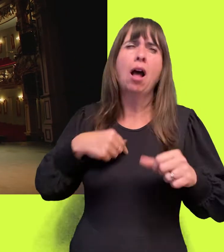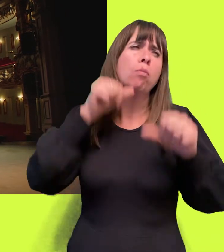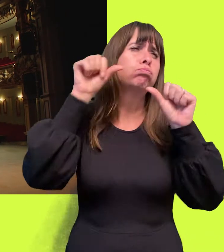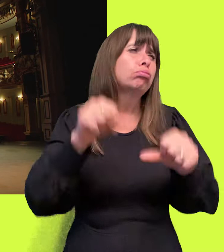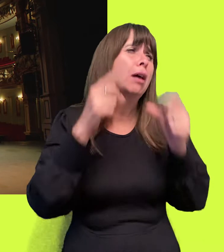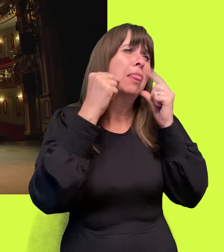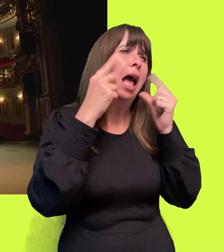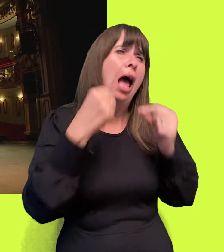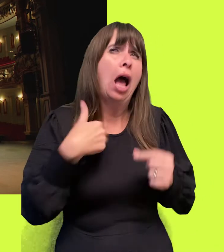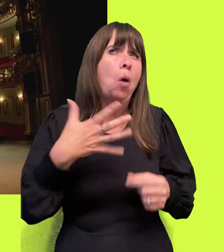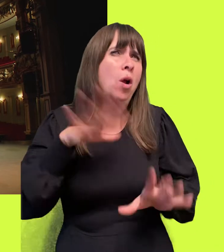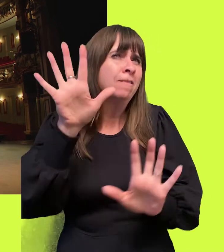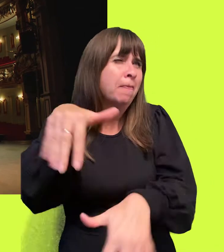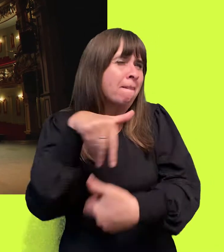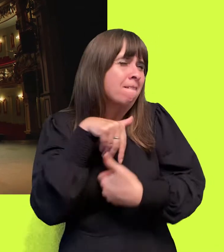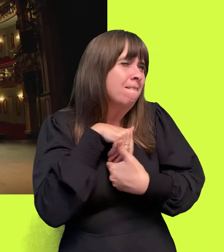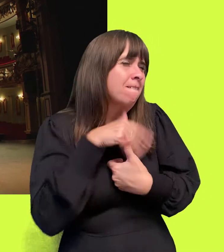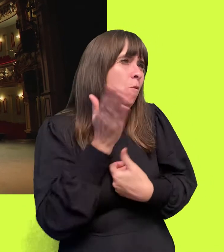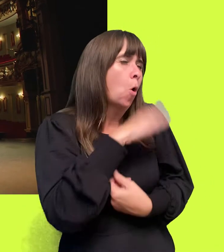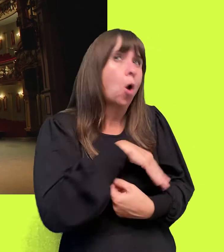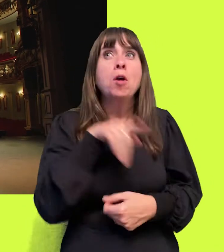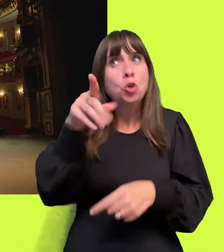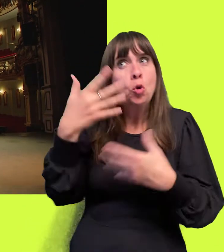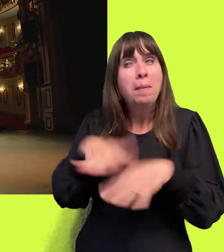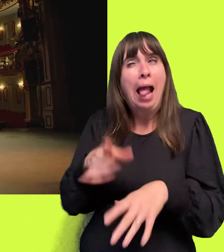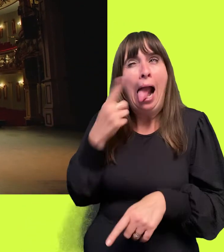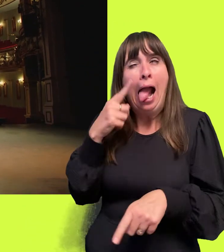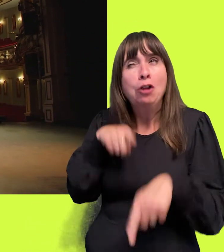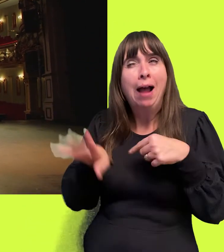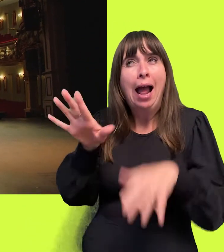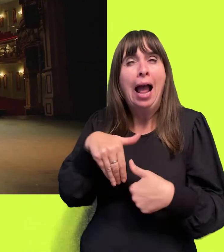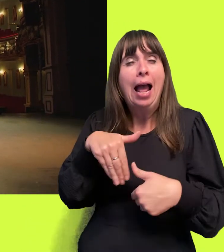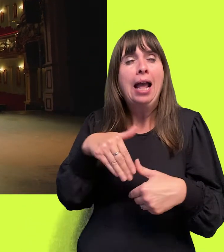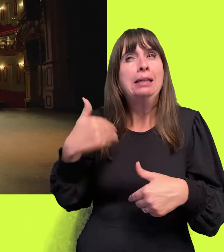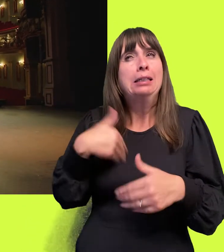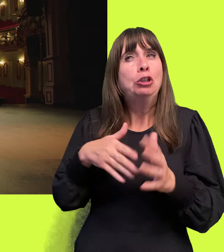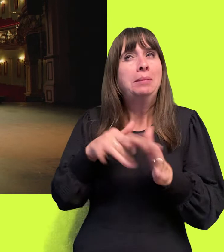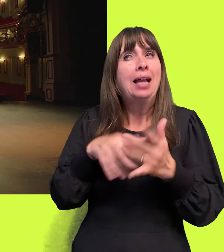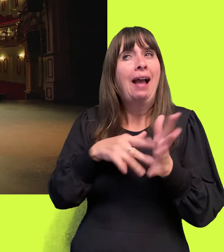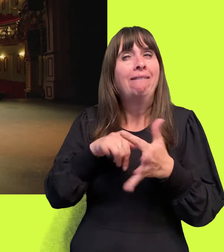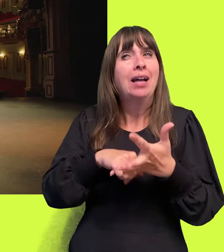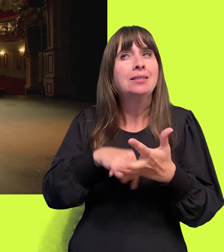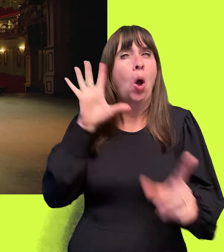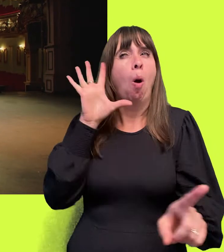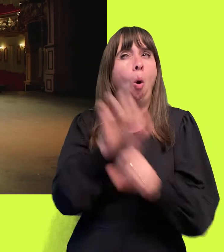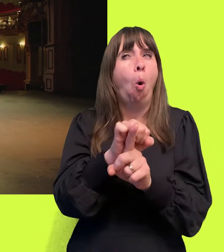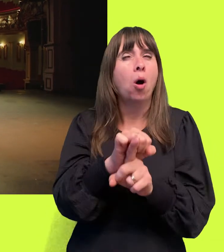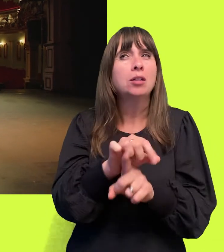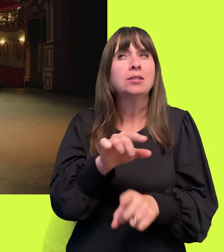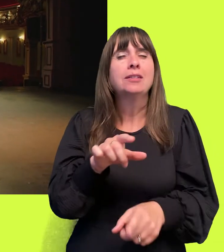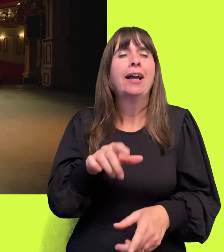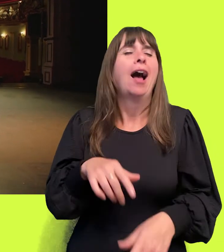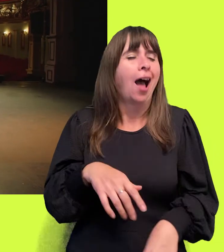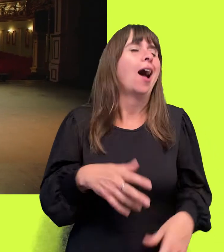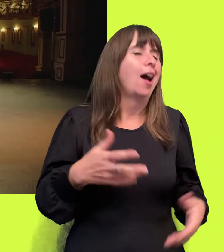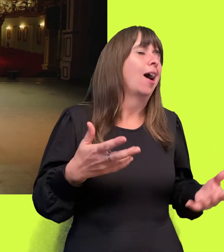so cute. I wanted to take it home. Oh, yeah, you tried, didn't you? But Miss Evans caught you dragging it out the back. Yeah, I we all remember. Okay,